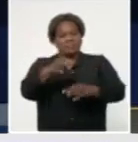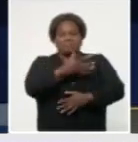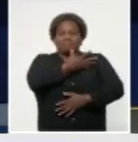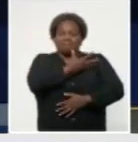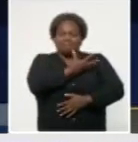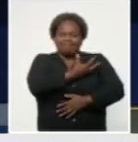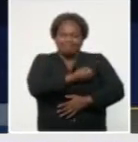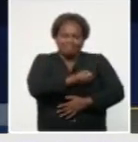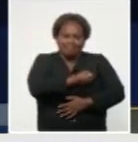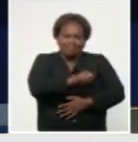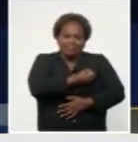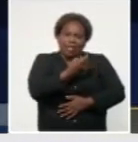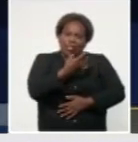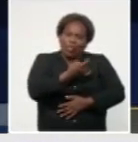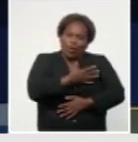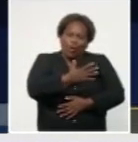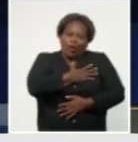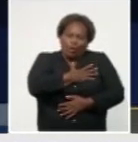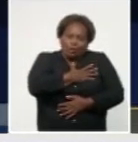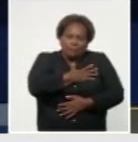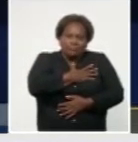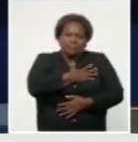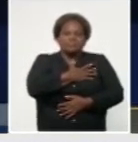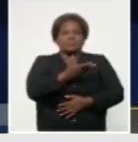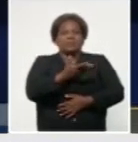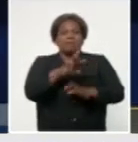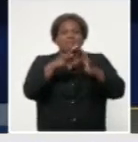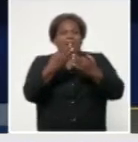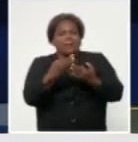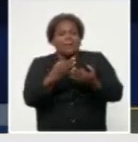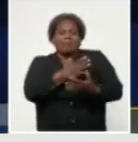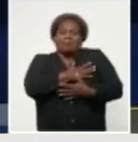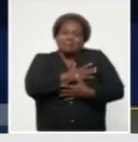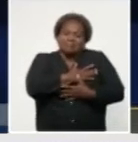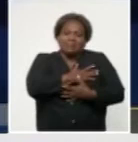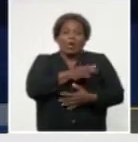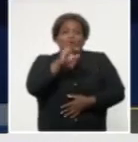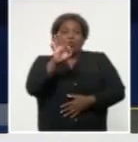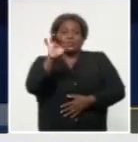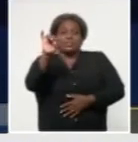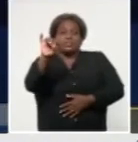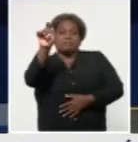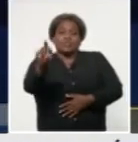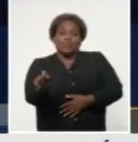and with this number, Cuba's lethality rate is of